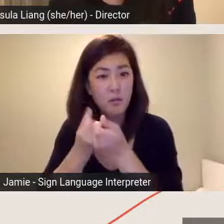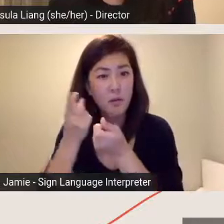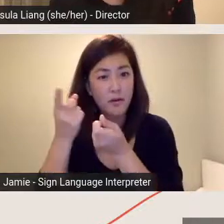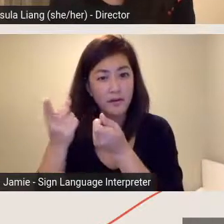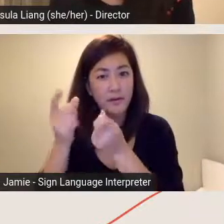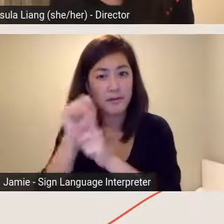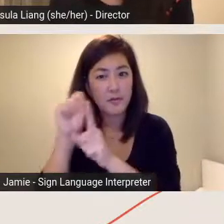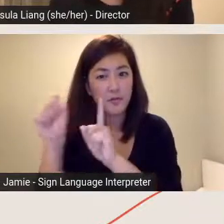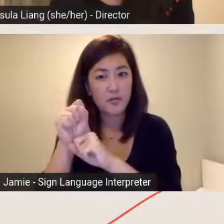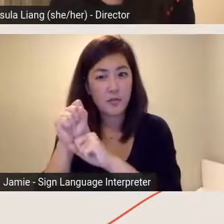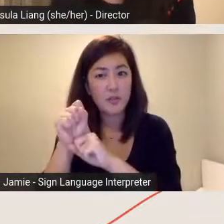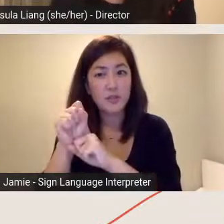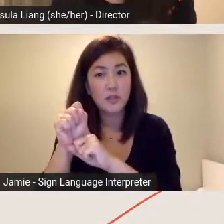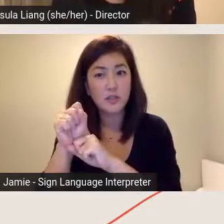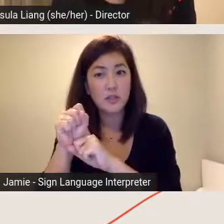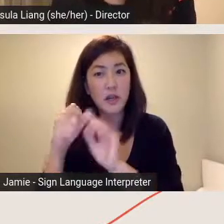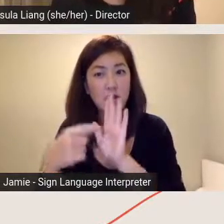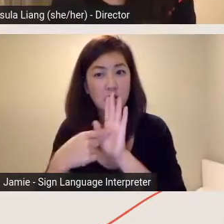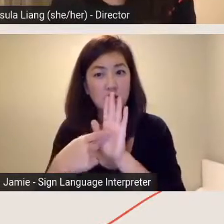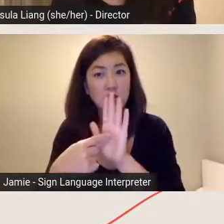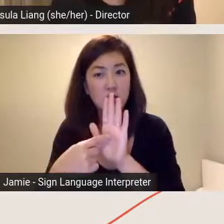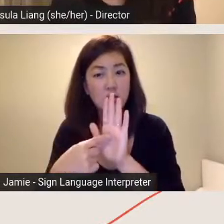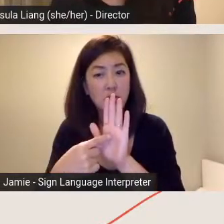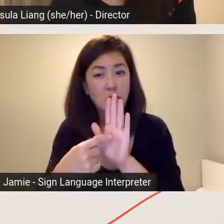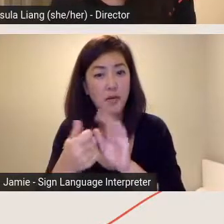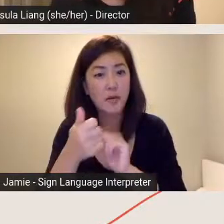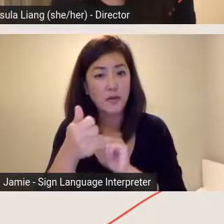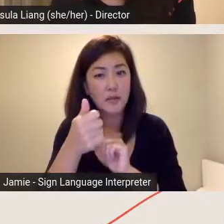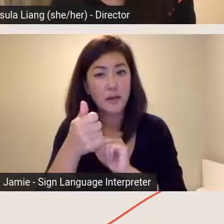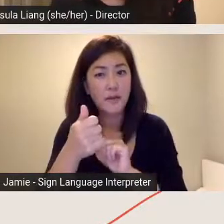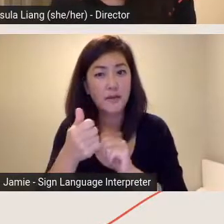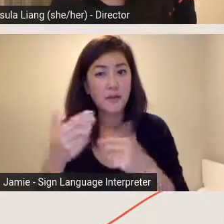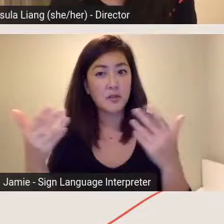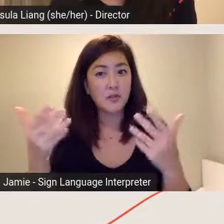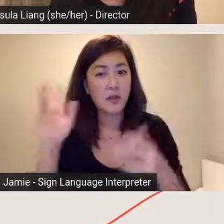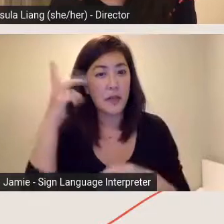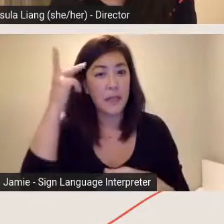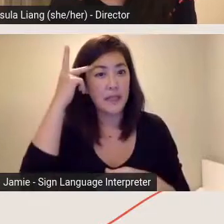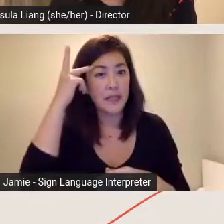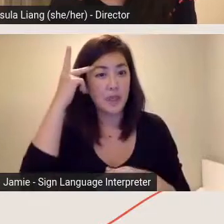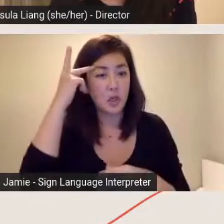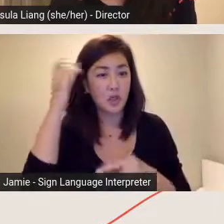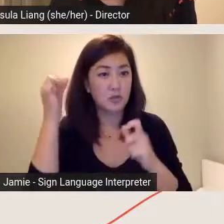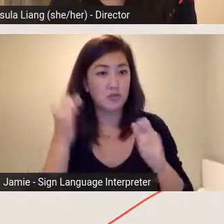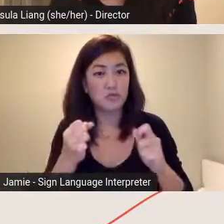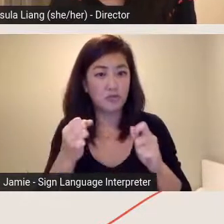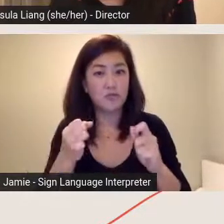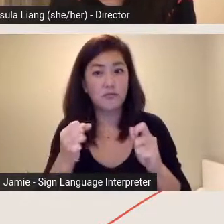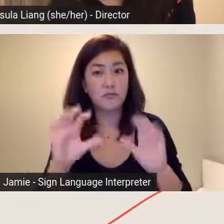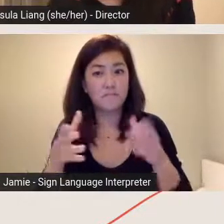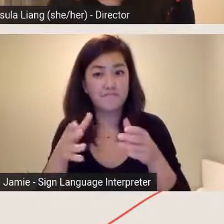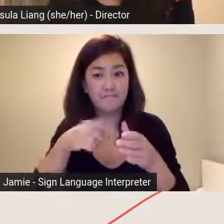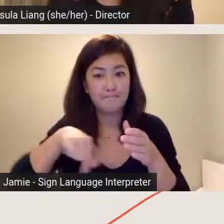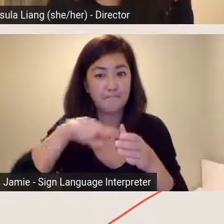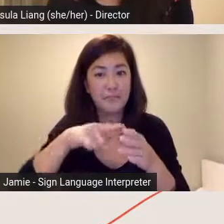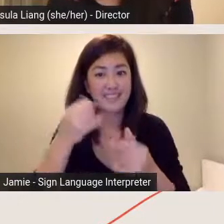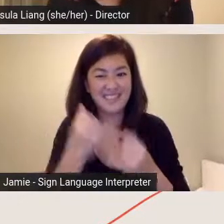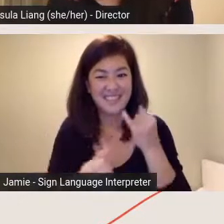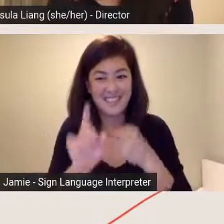as a visible and collective political vigor? And last